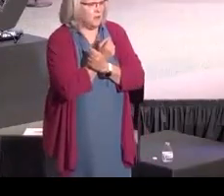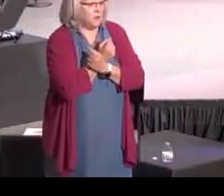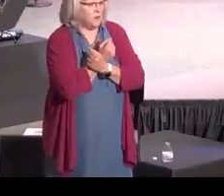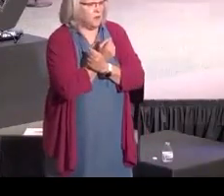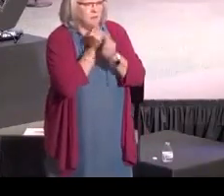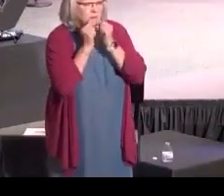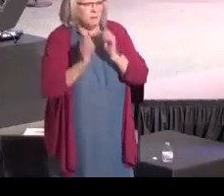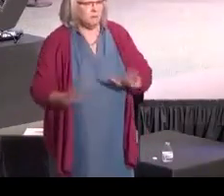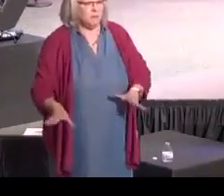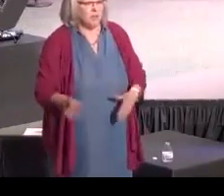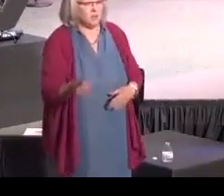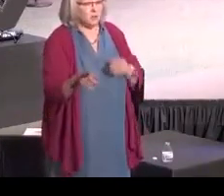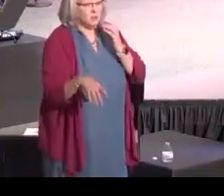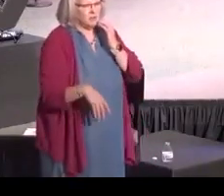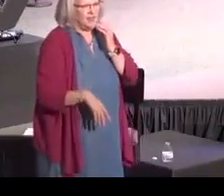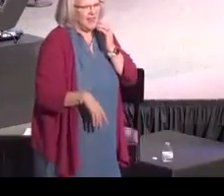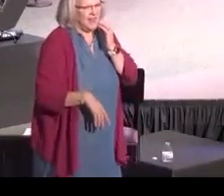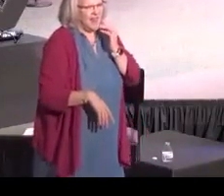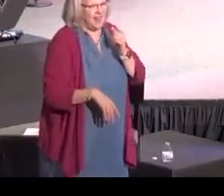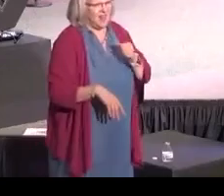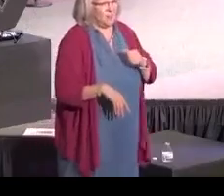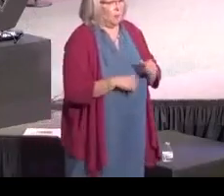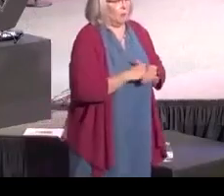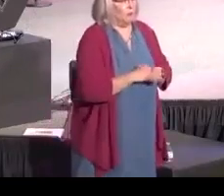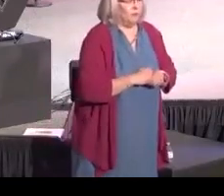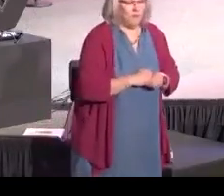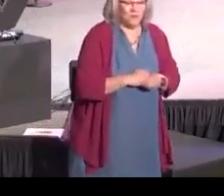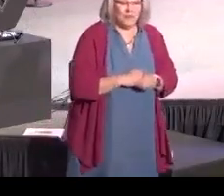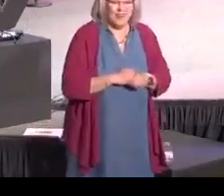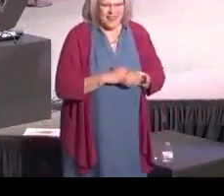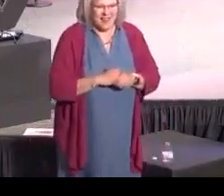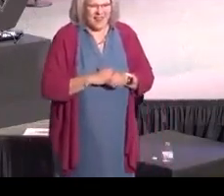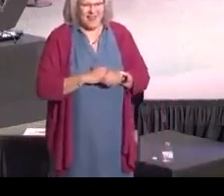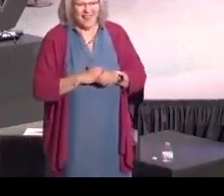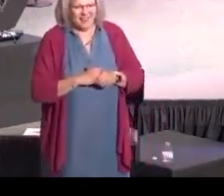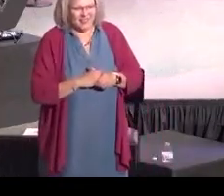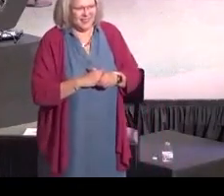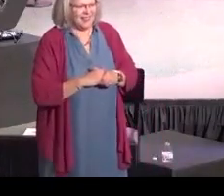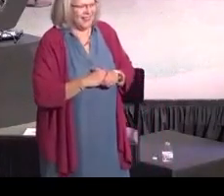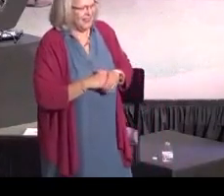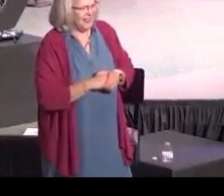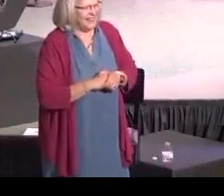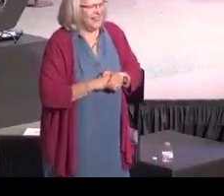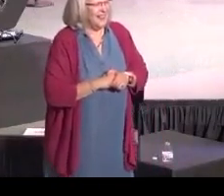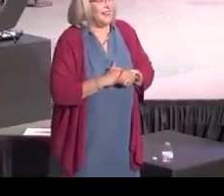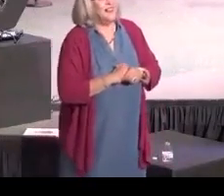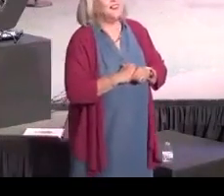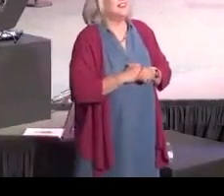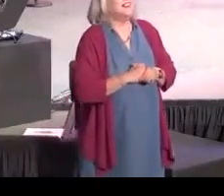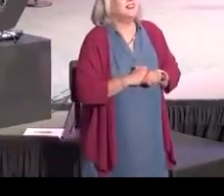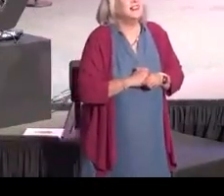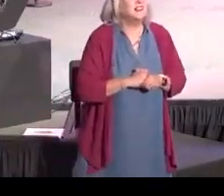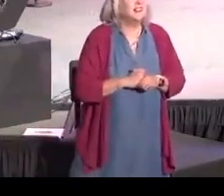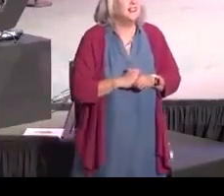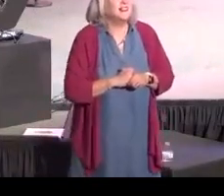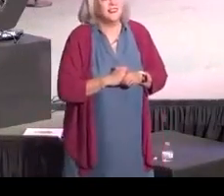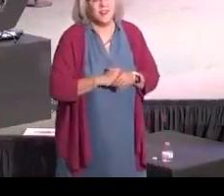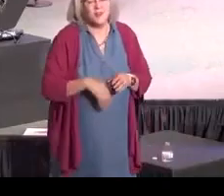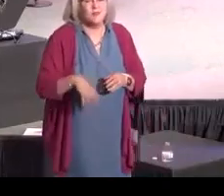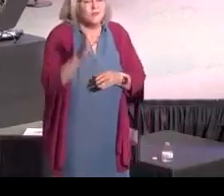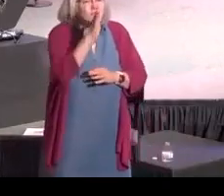We've seen that more and more. Bless you, brother, and hallelujah. Let me share a scripture with you. But you would never